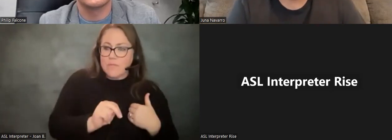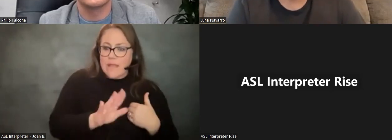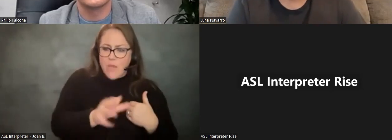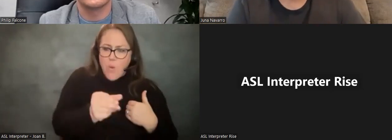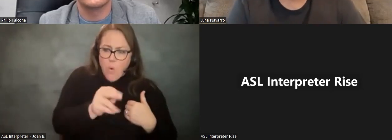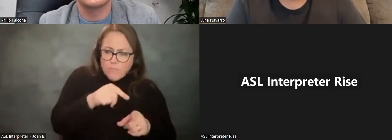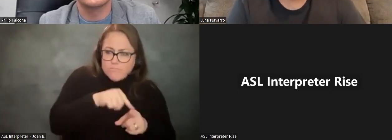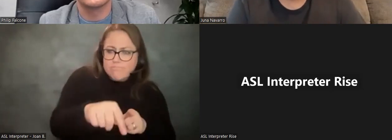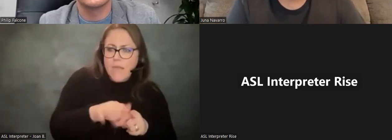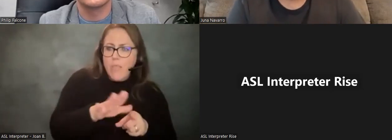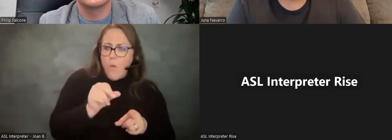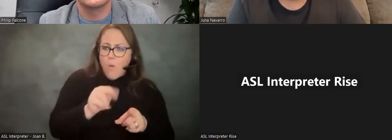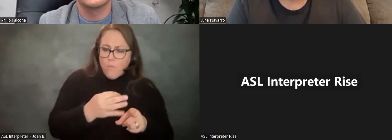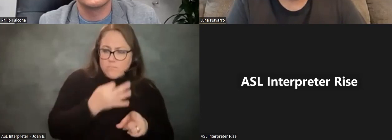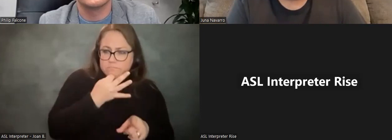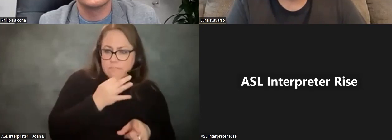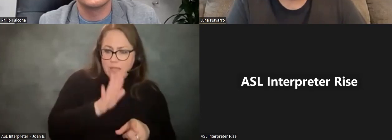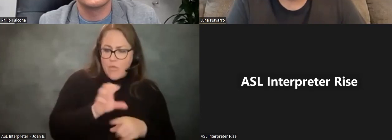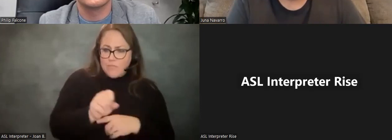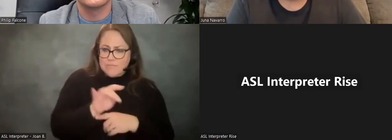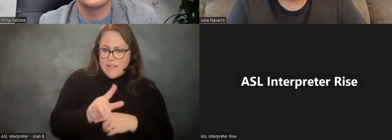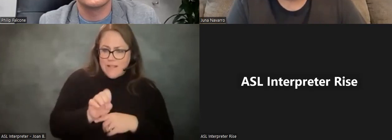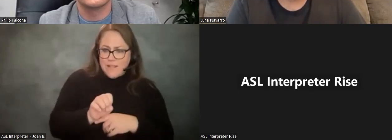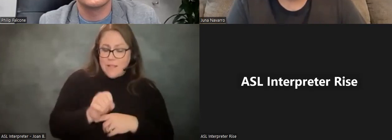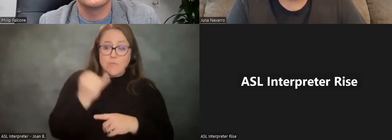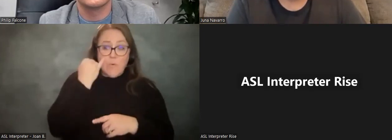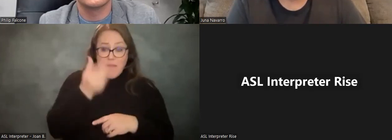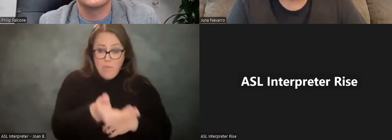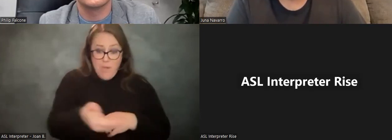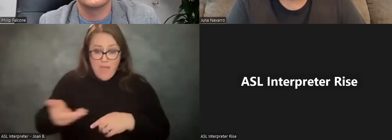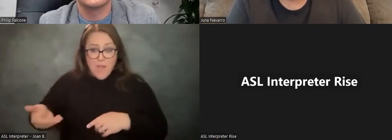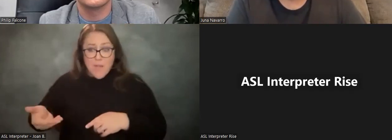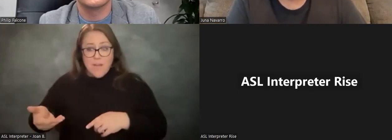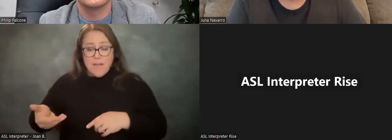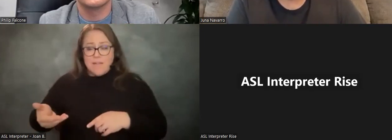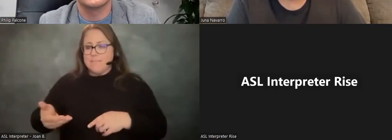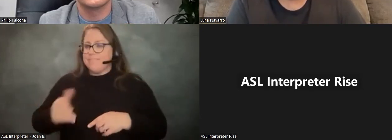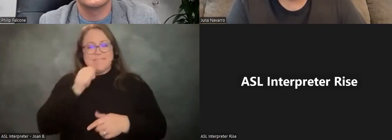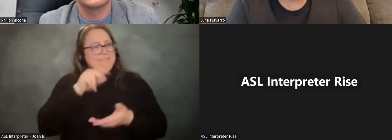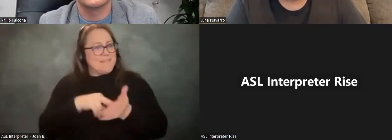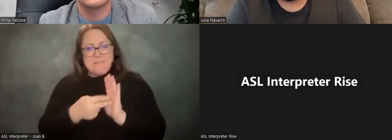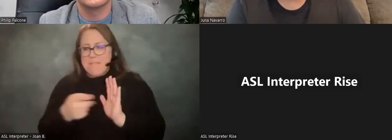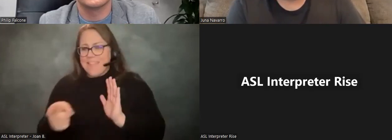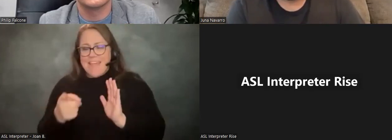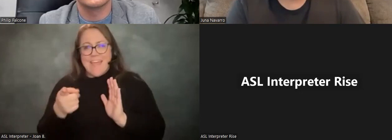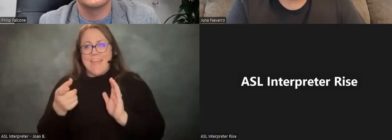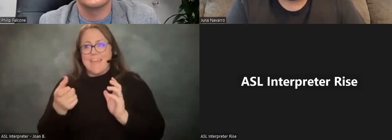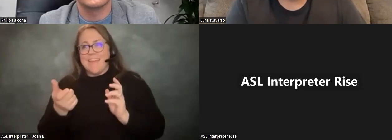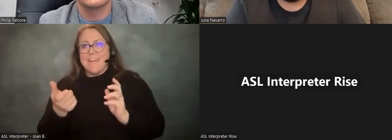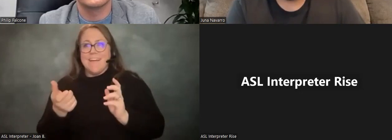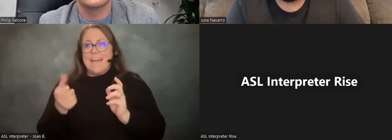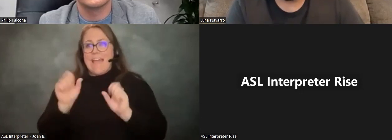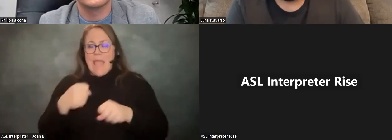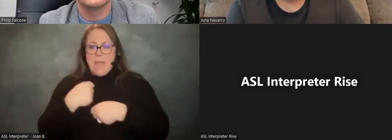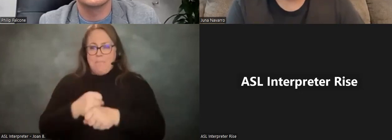expertise in whatever style that they're creating. So just because you hire an artist doesn't mean they're going to necessarily be able to, render